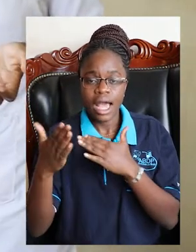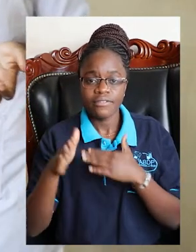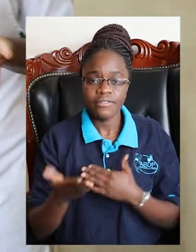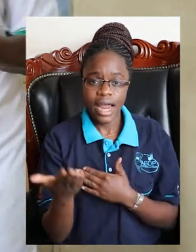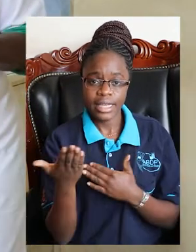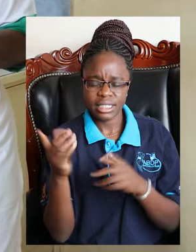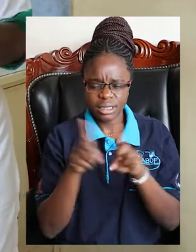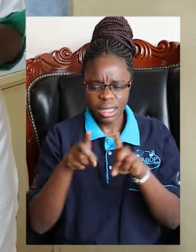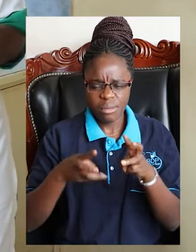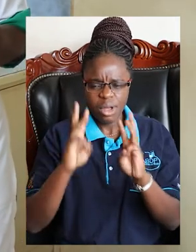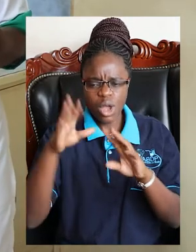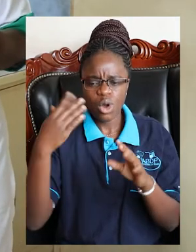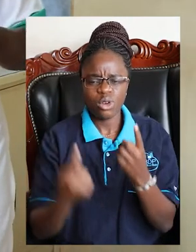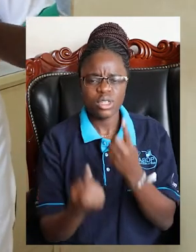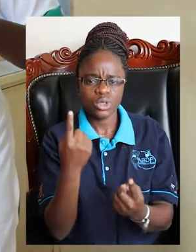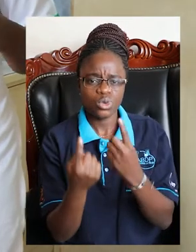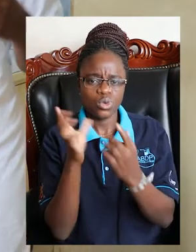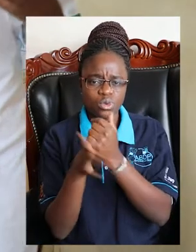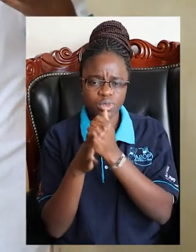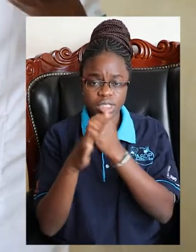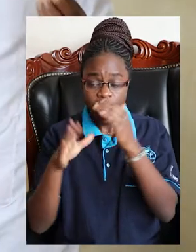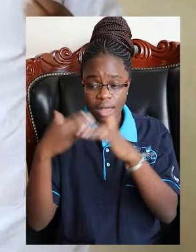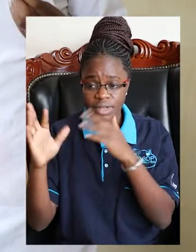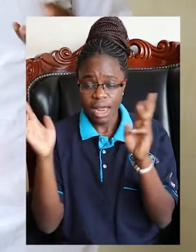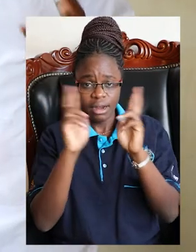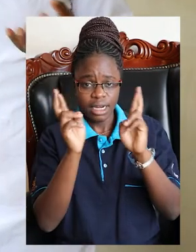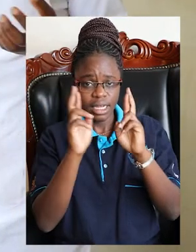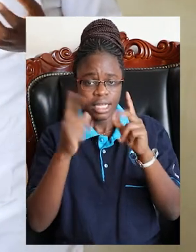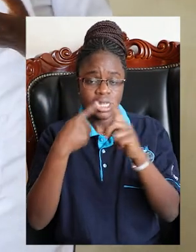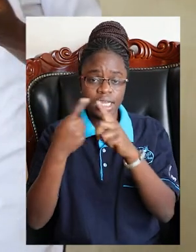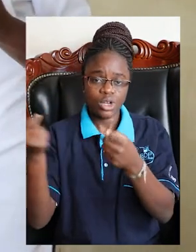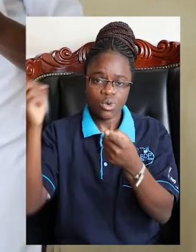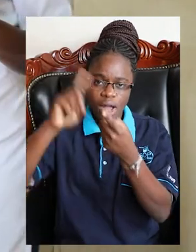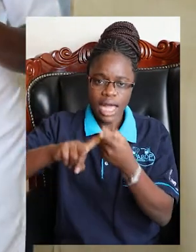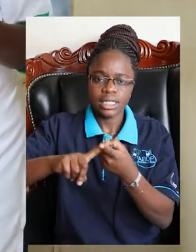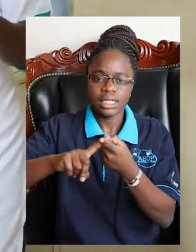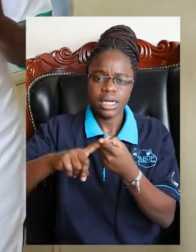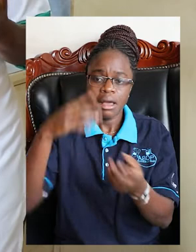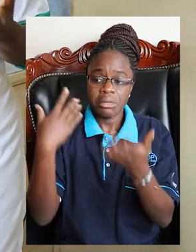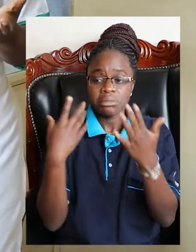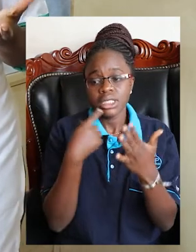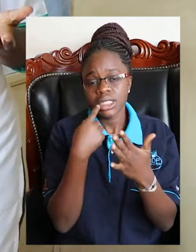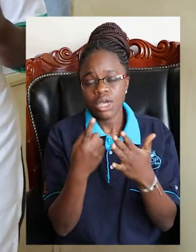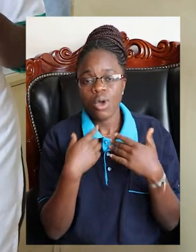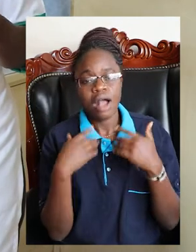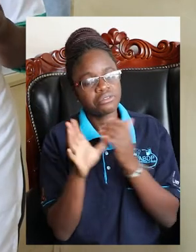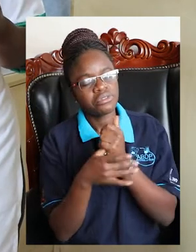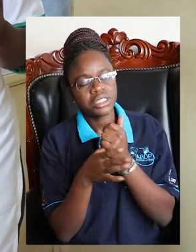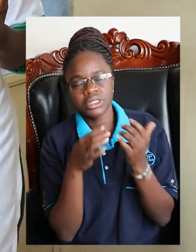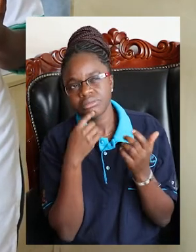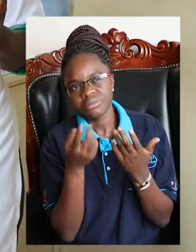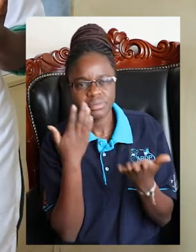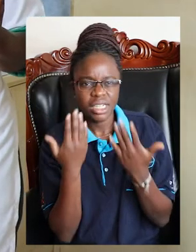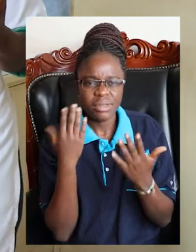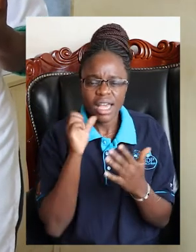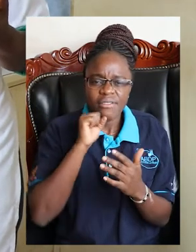fried the fish the normal way you cook your fish, and when it's almost ready, you add, depending on the amount you have, like let's say if you are having